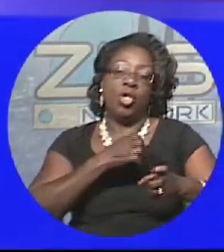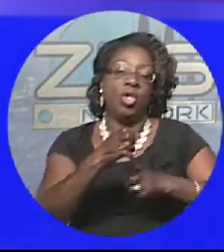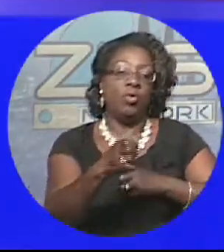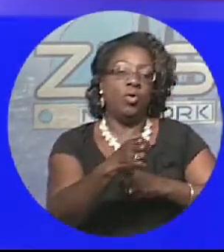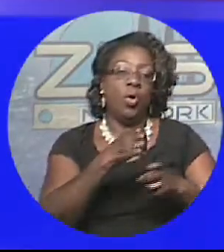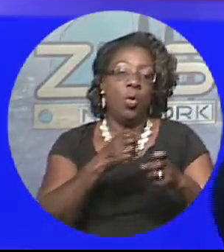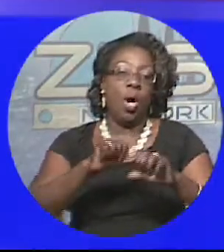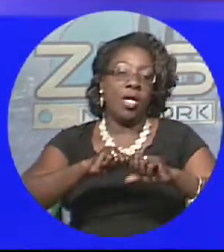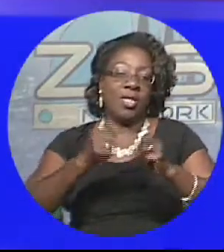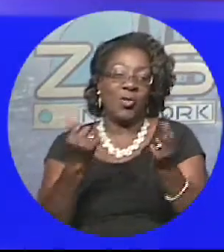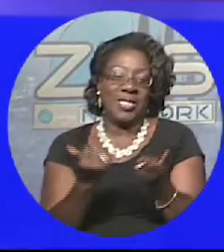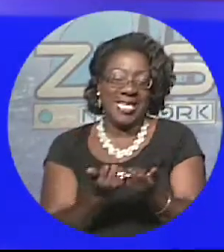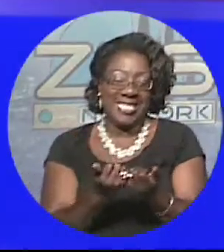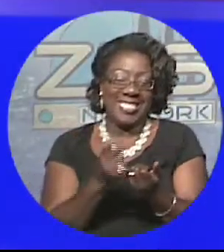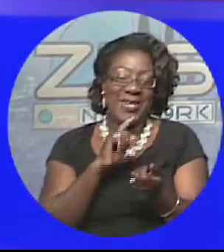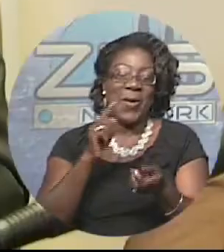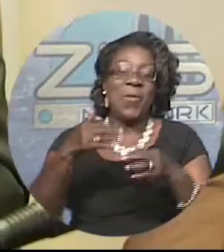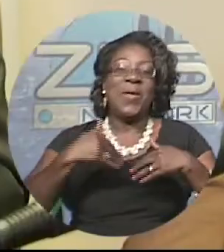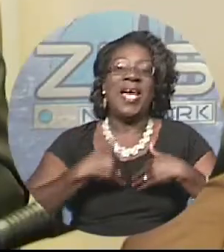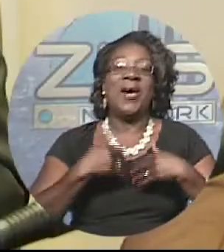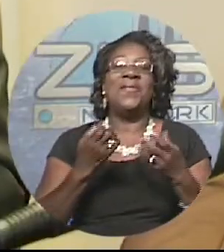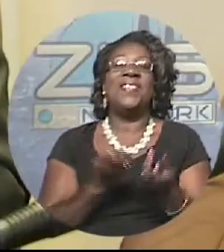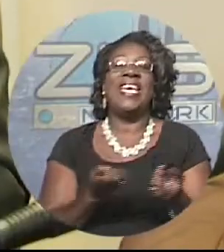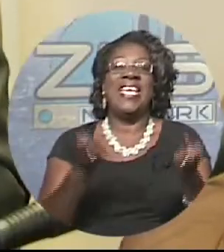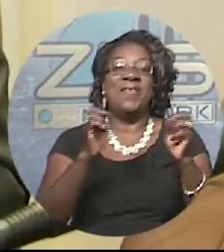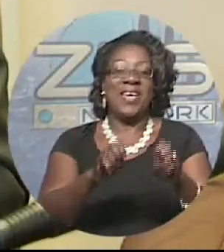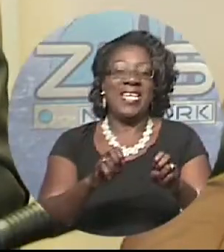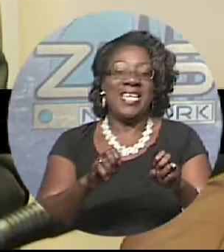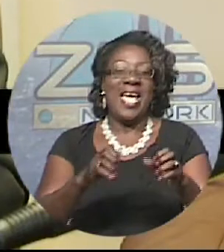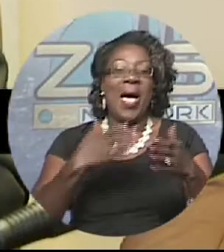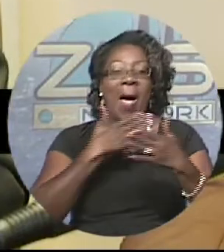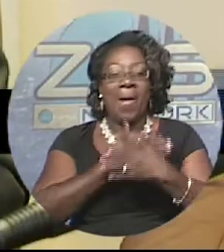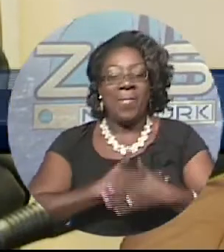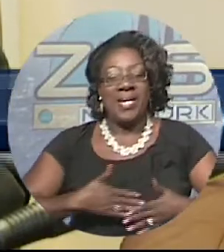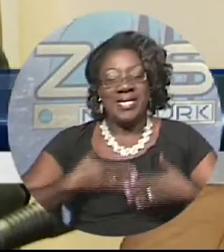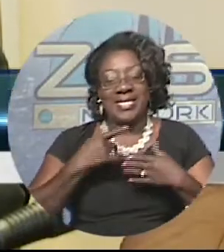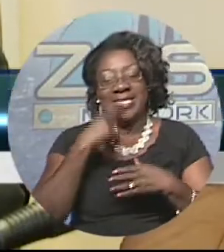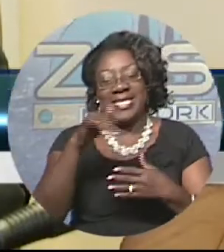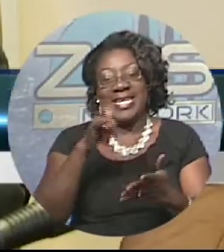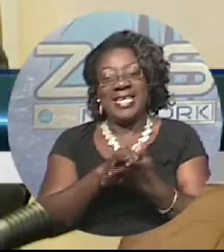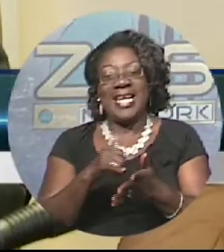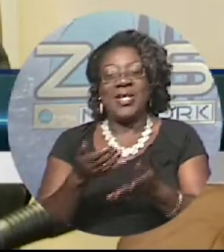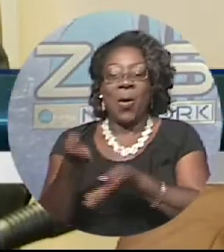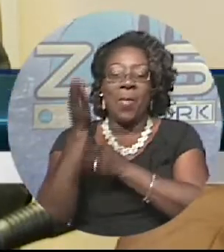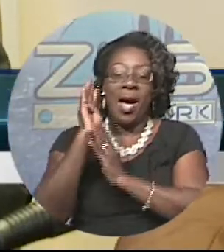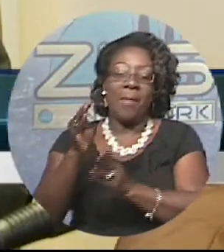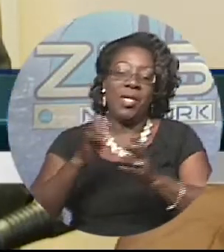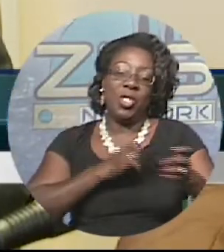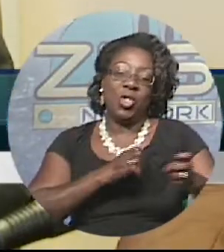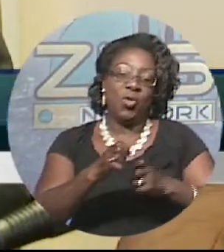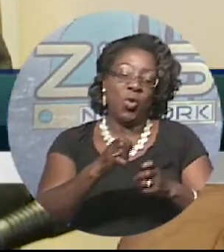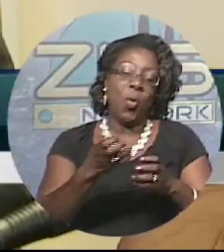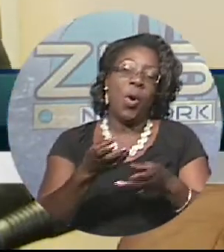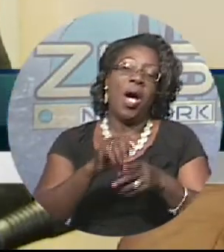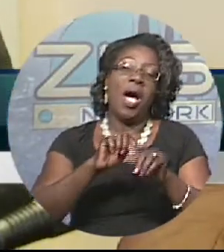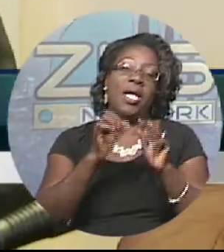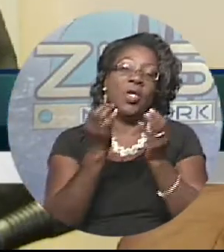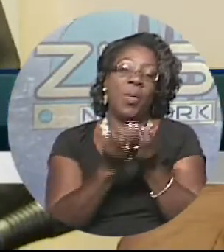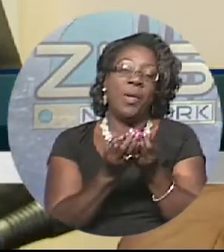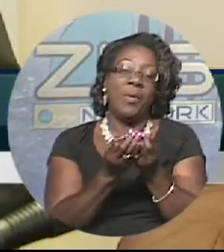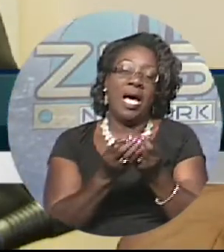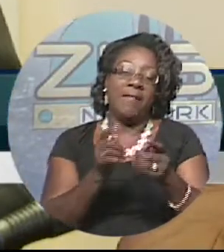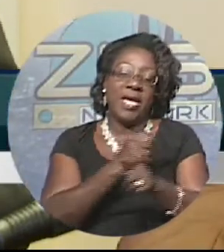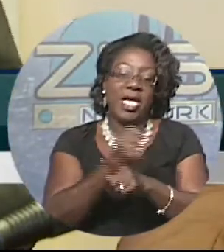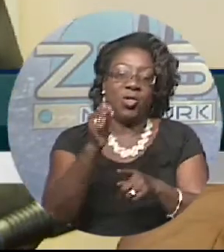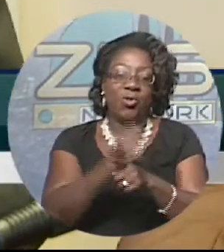for me to get my skills together. I'm pleased to announce that the Bahamas Judo Open International Tournament and Training